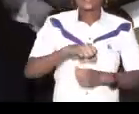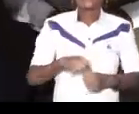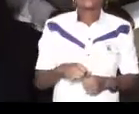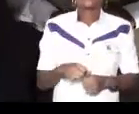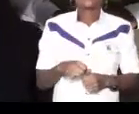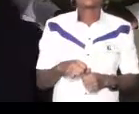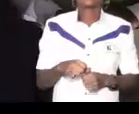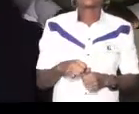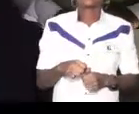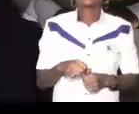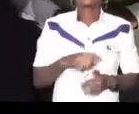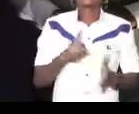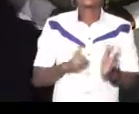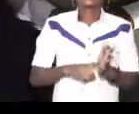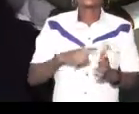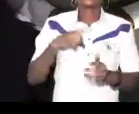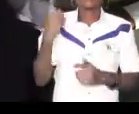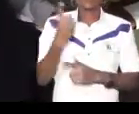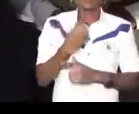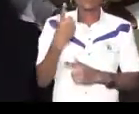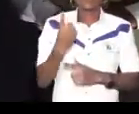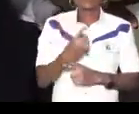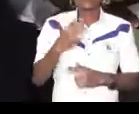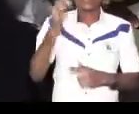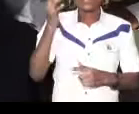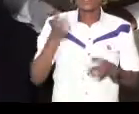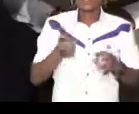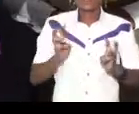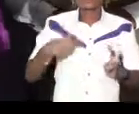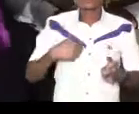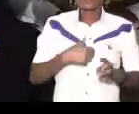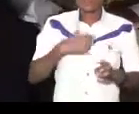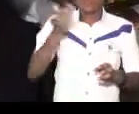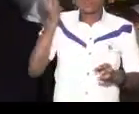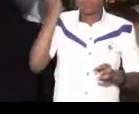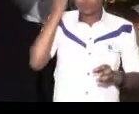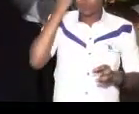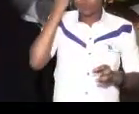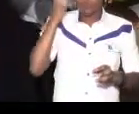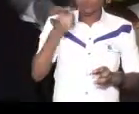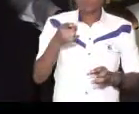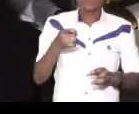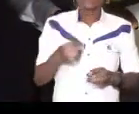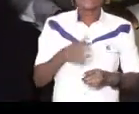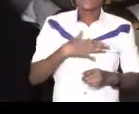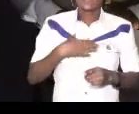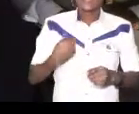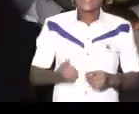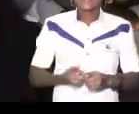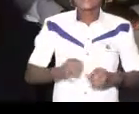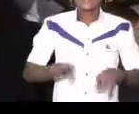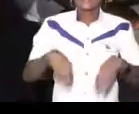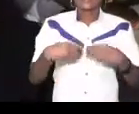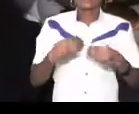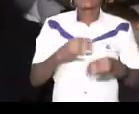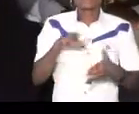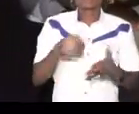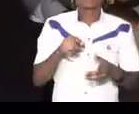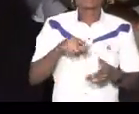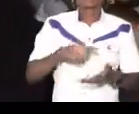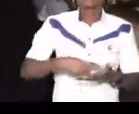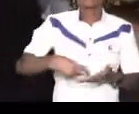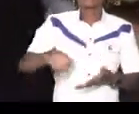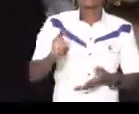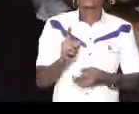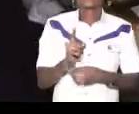education authority, LGEA. This is the only way by which we can be able to identify you and